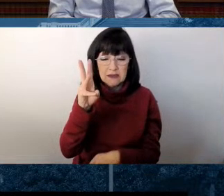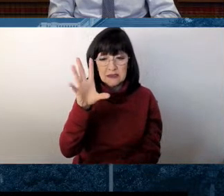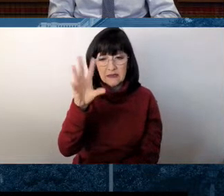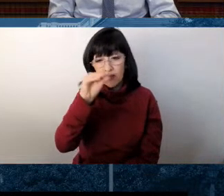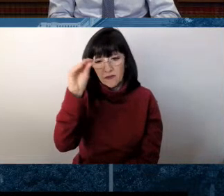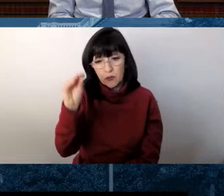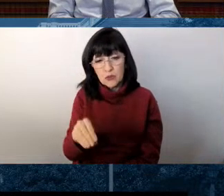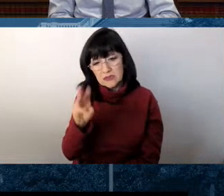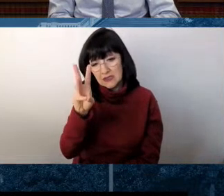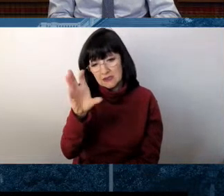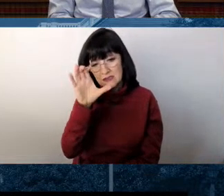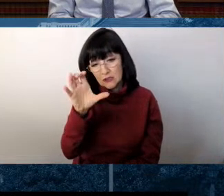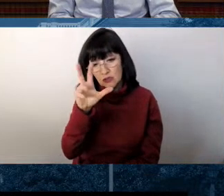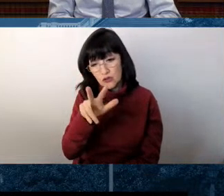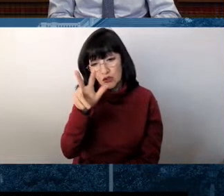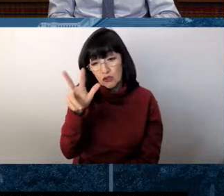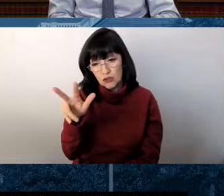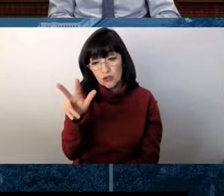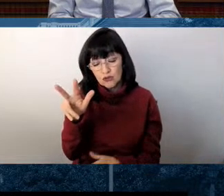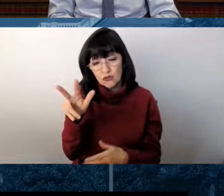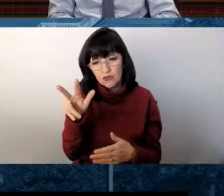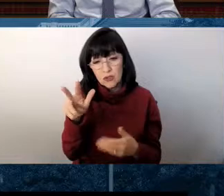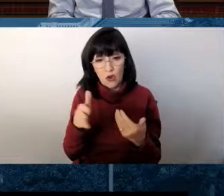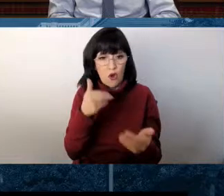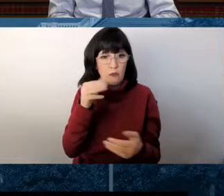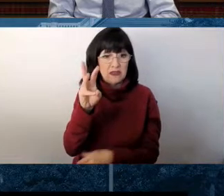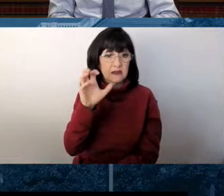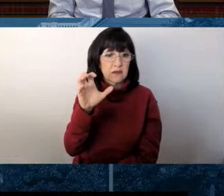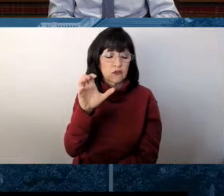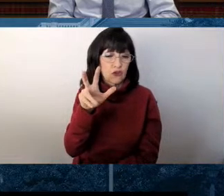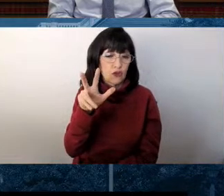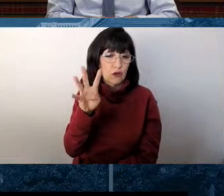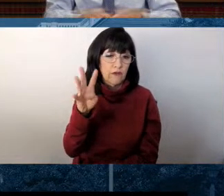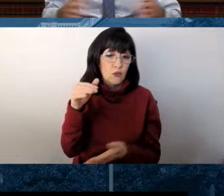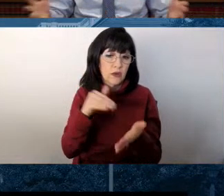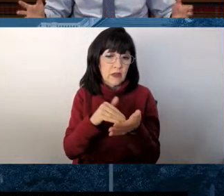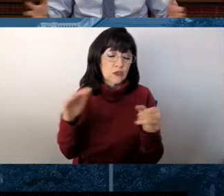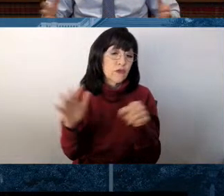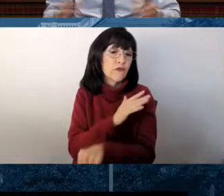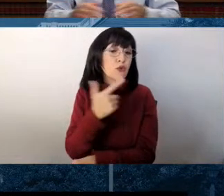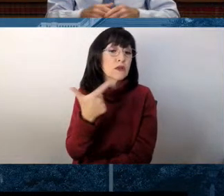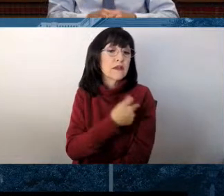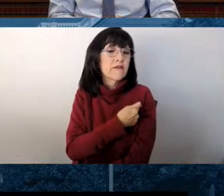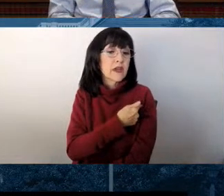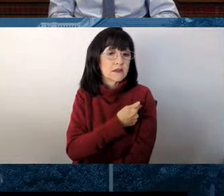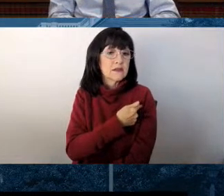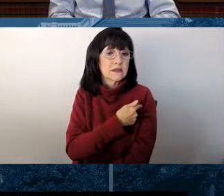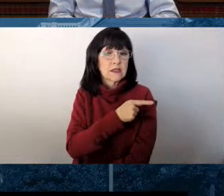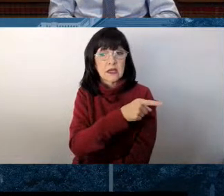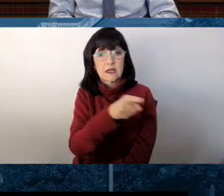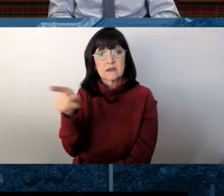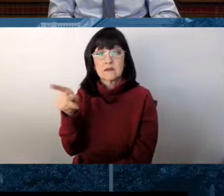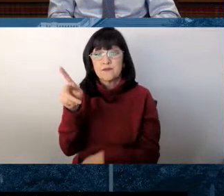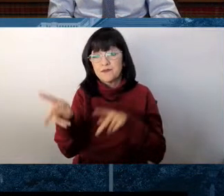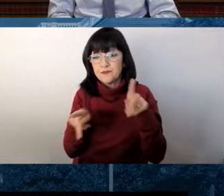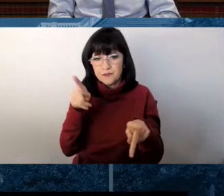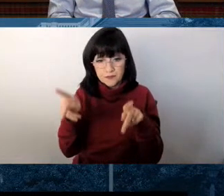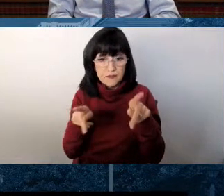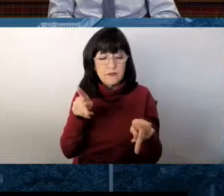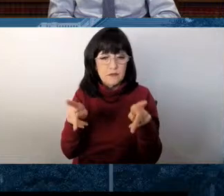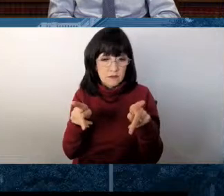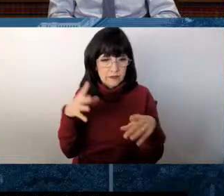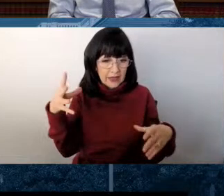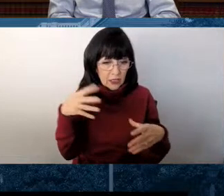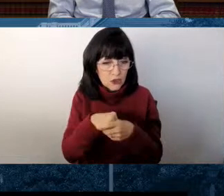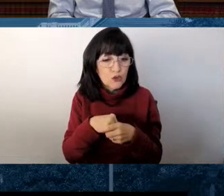633, almost 34,000 fully vaccinated. That's of the full population, including the